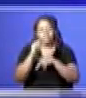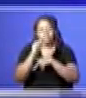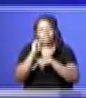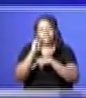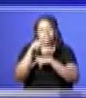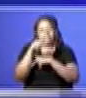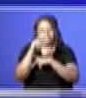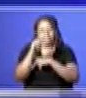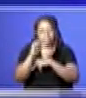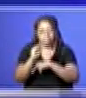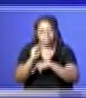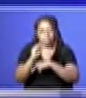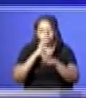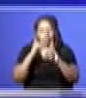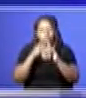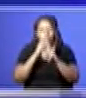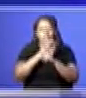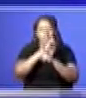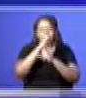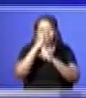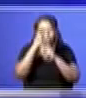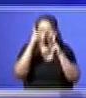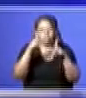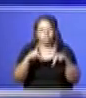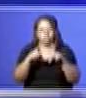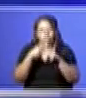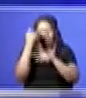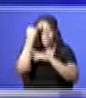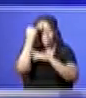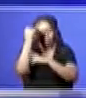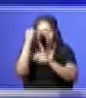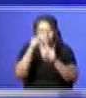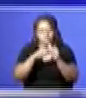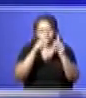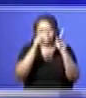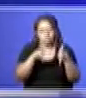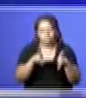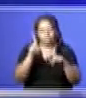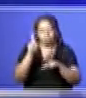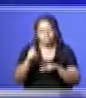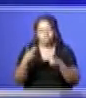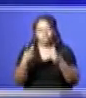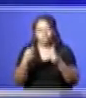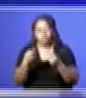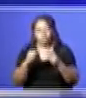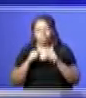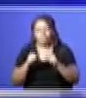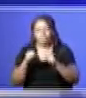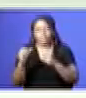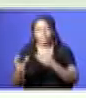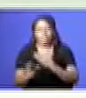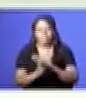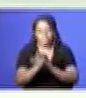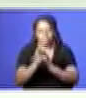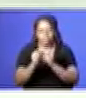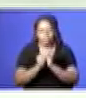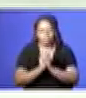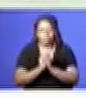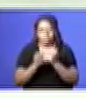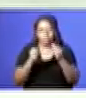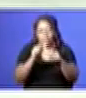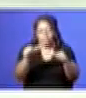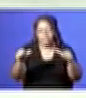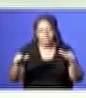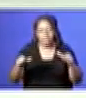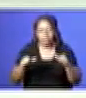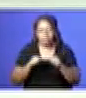Darling spoke to environmentalists about their suggestions on what everyone can do to be safe. So many areas to cover in